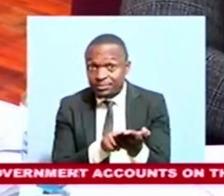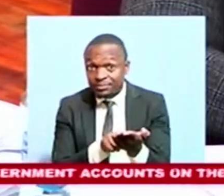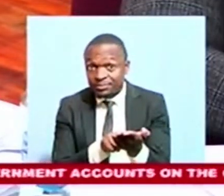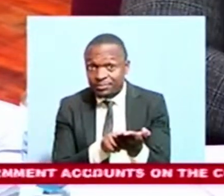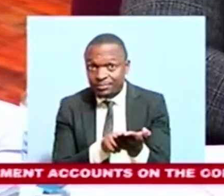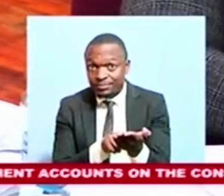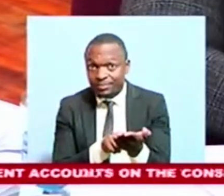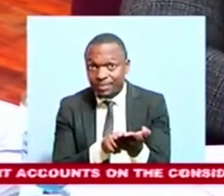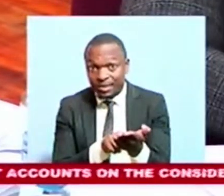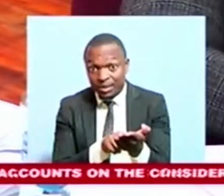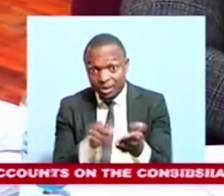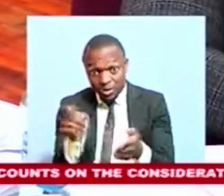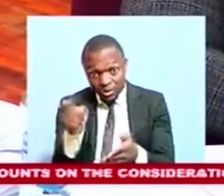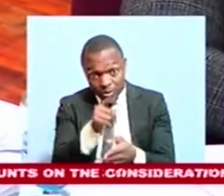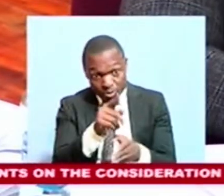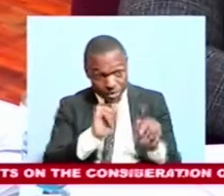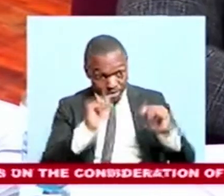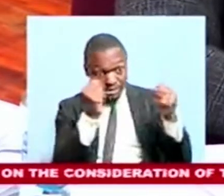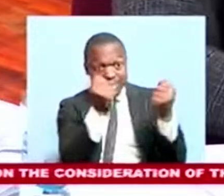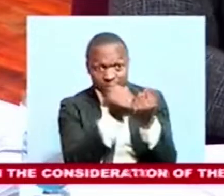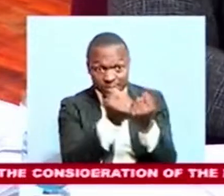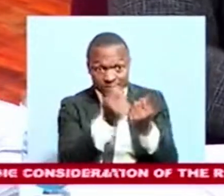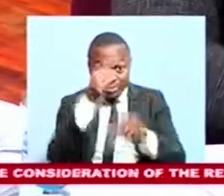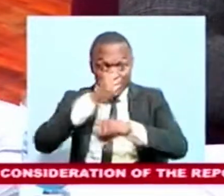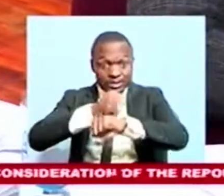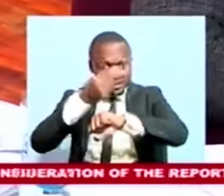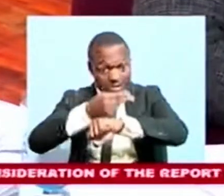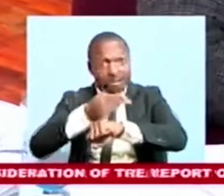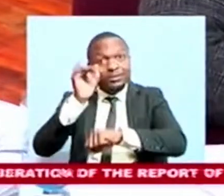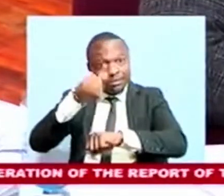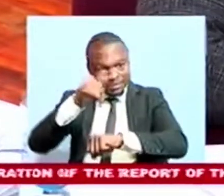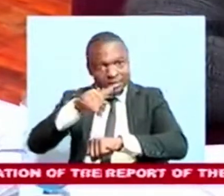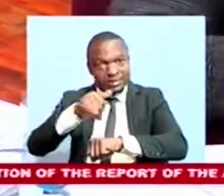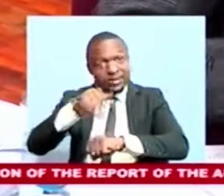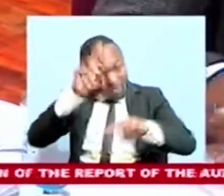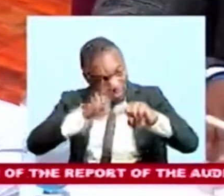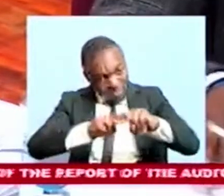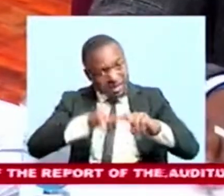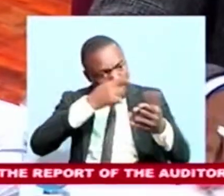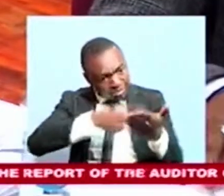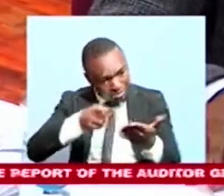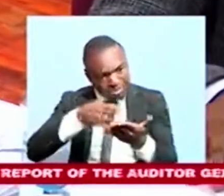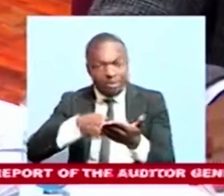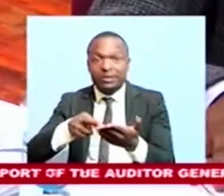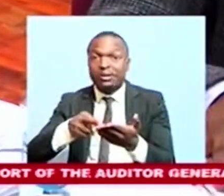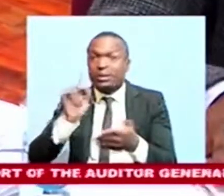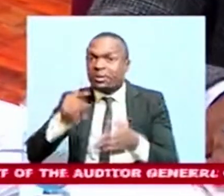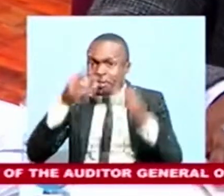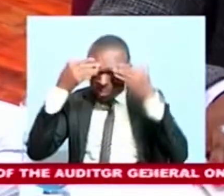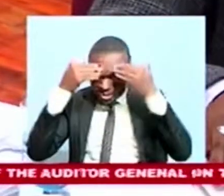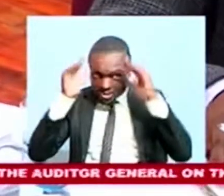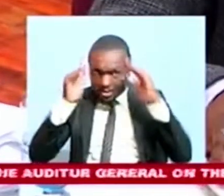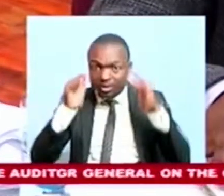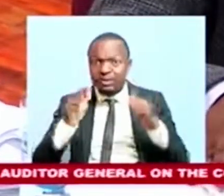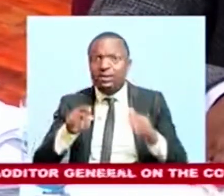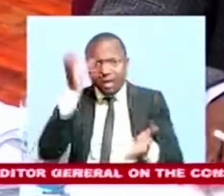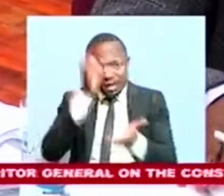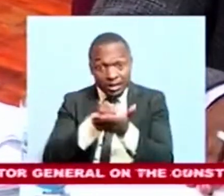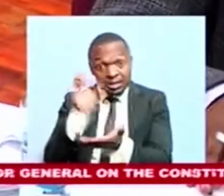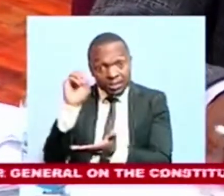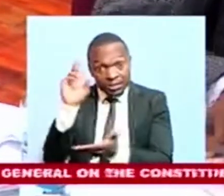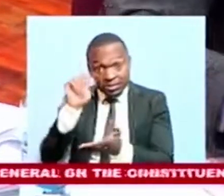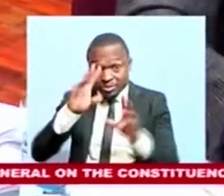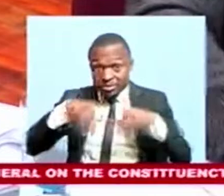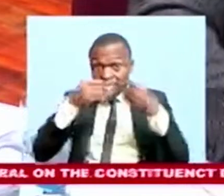as management at Senga Hill? Yes, Chair, we sat and went through it. Are you aware of the Cap 12 that I gave